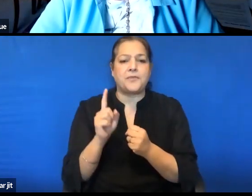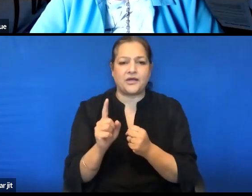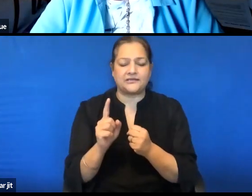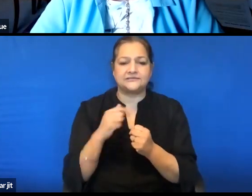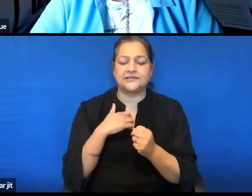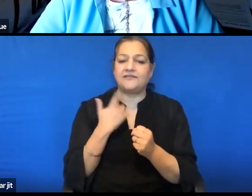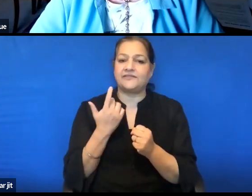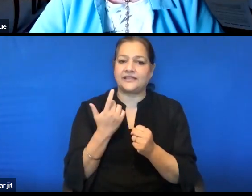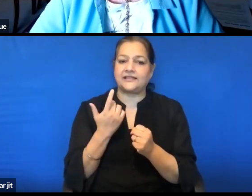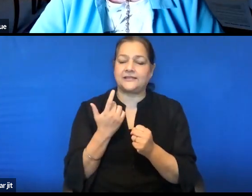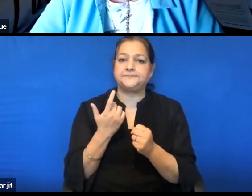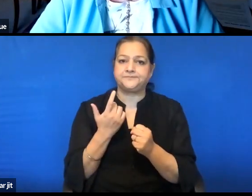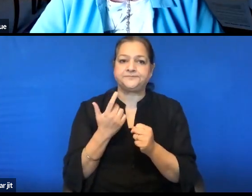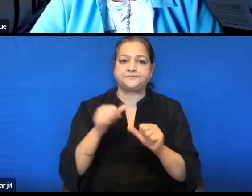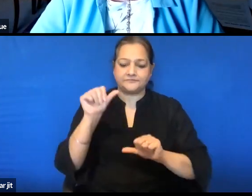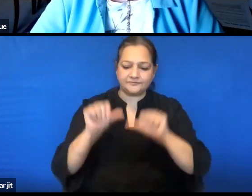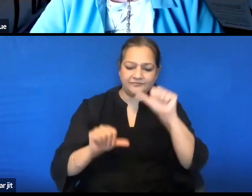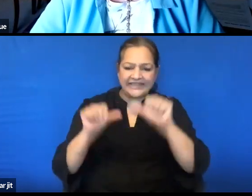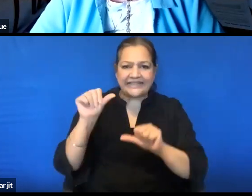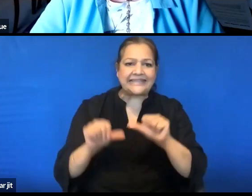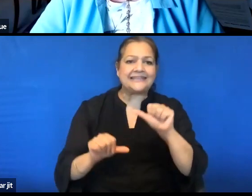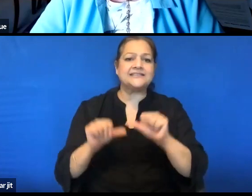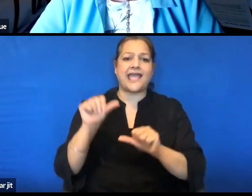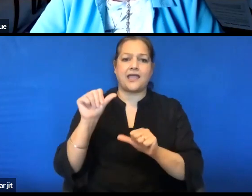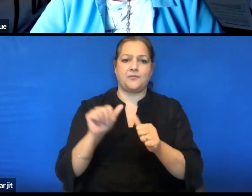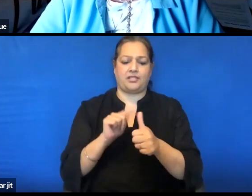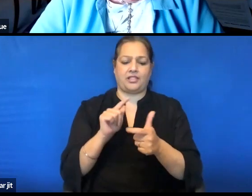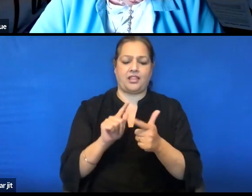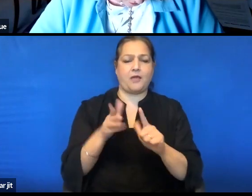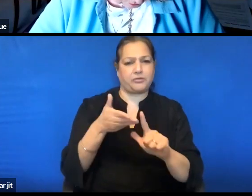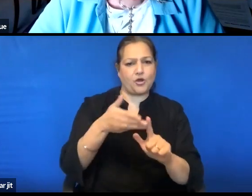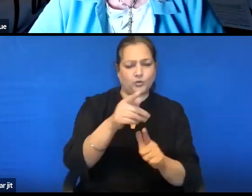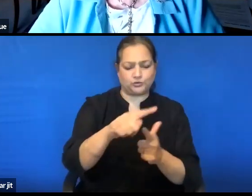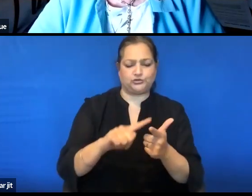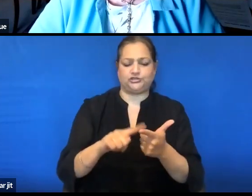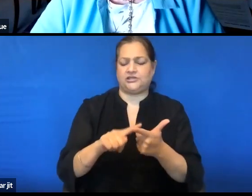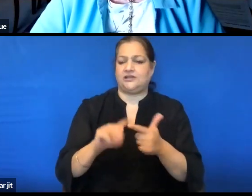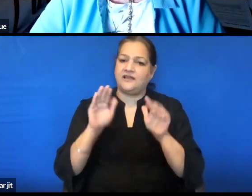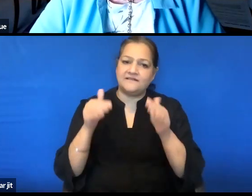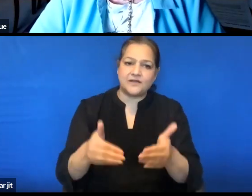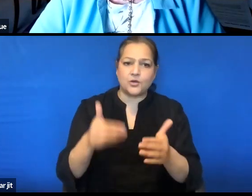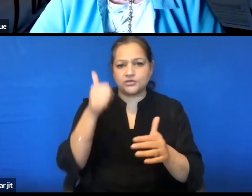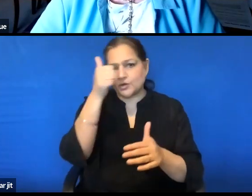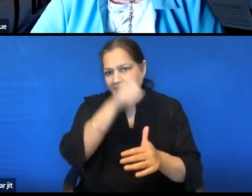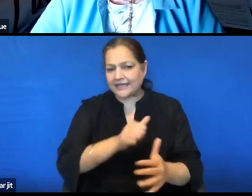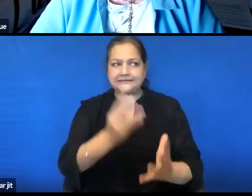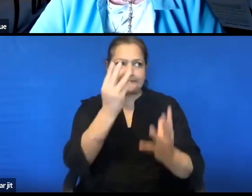the league tables approach, the focus purely on academic